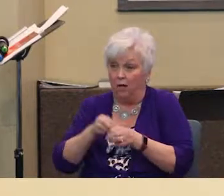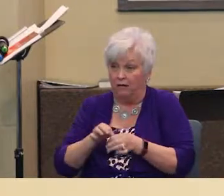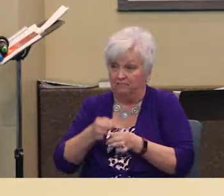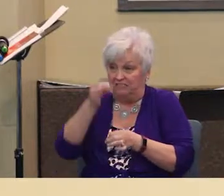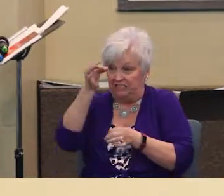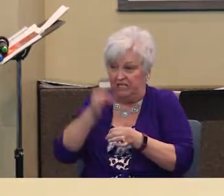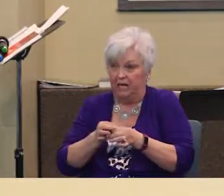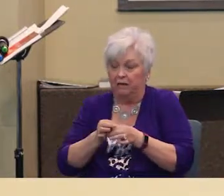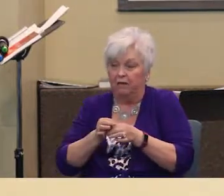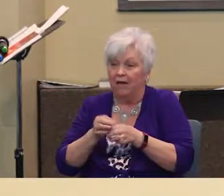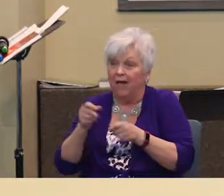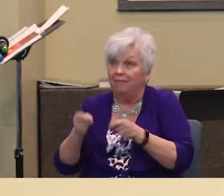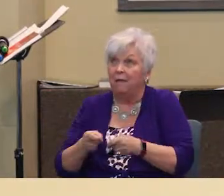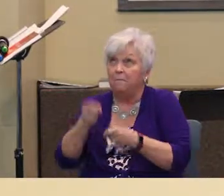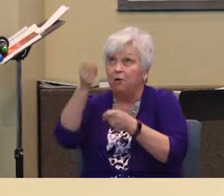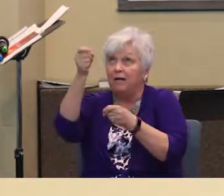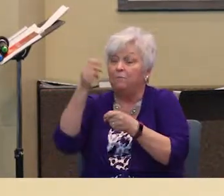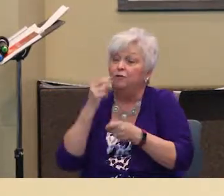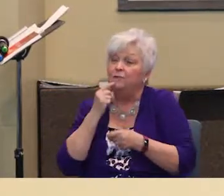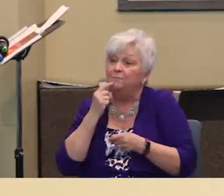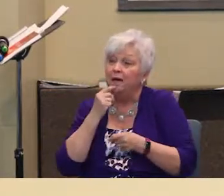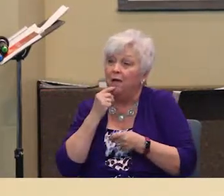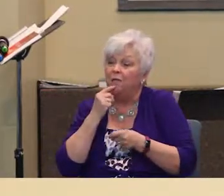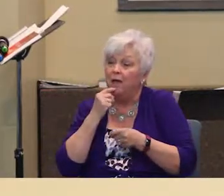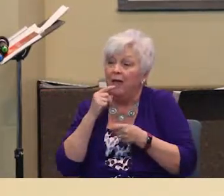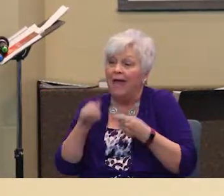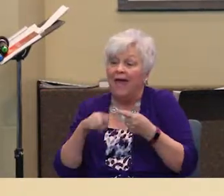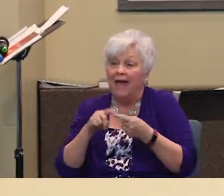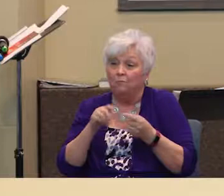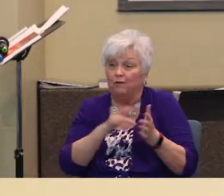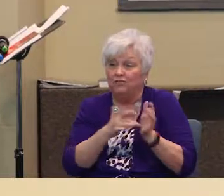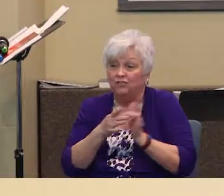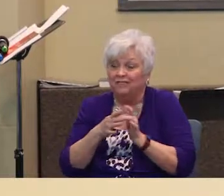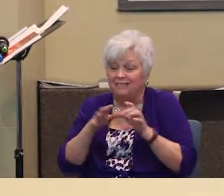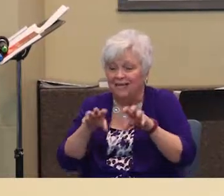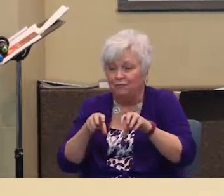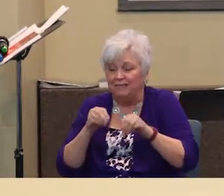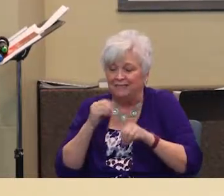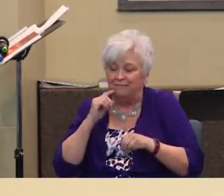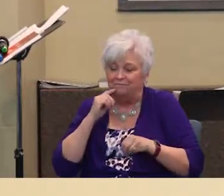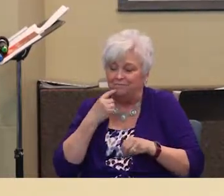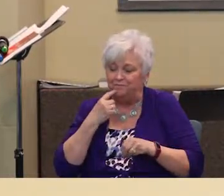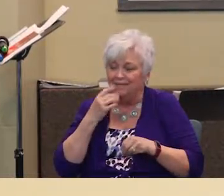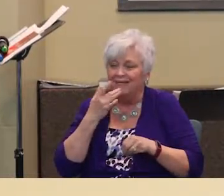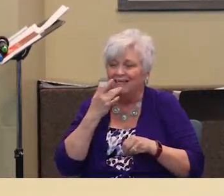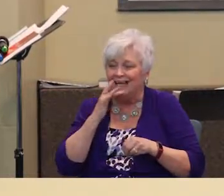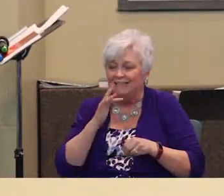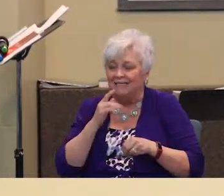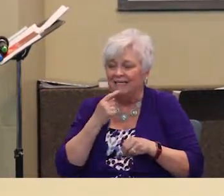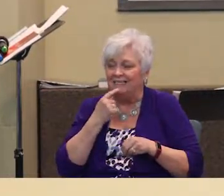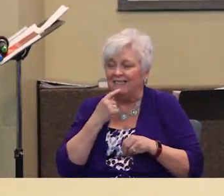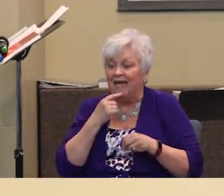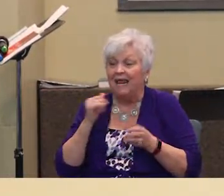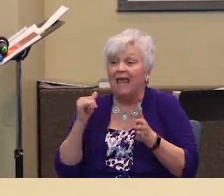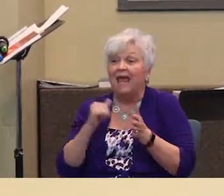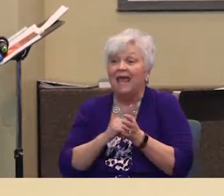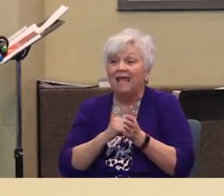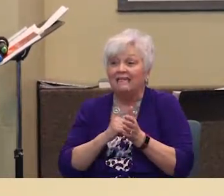it to his mouth. When Jesus had received the sour wine, he said, it